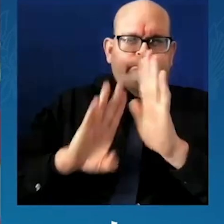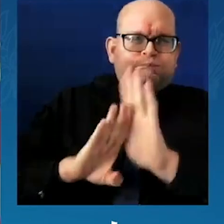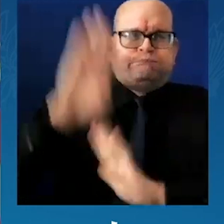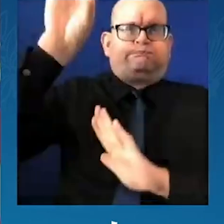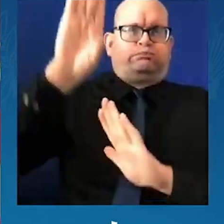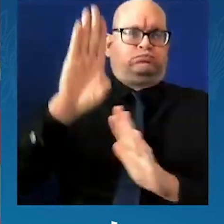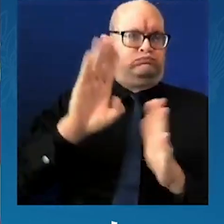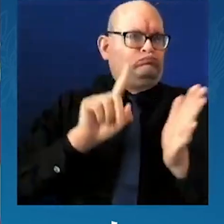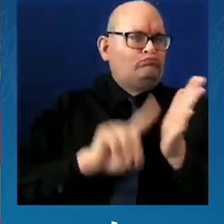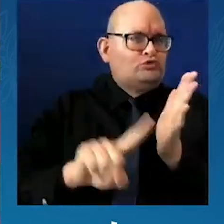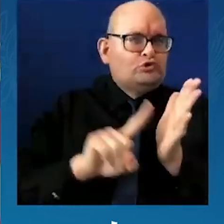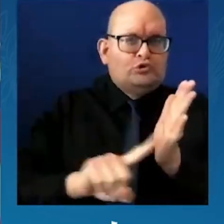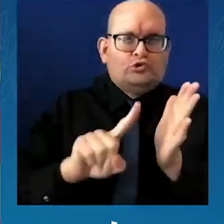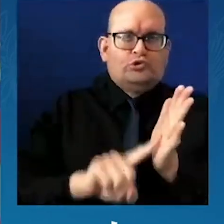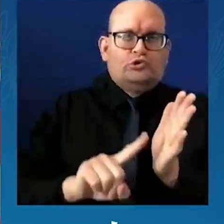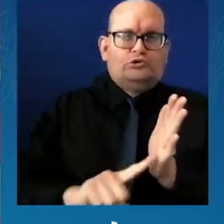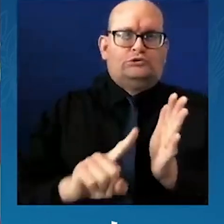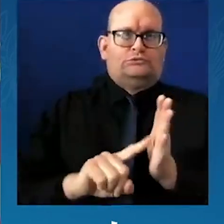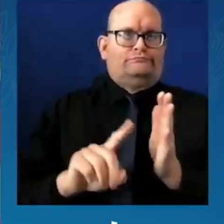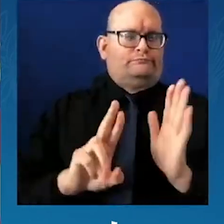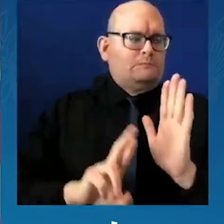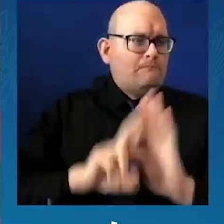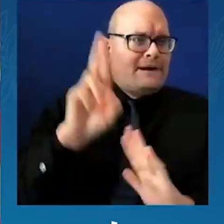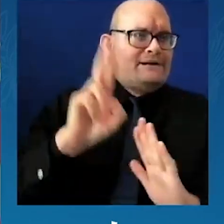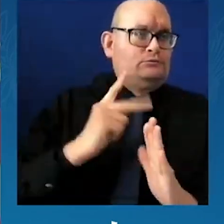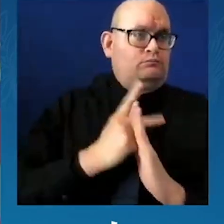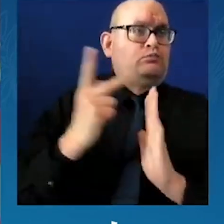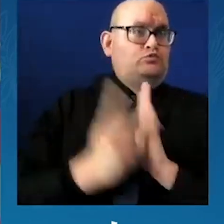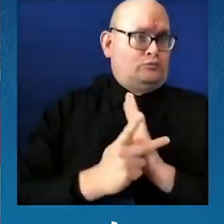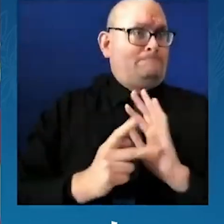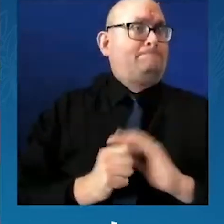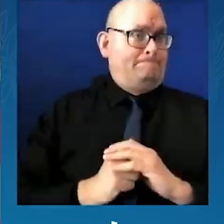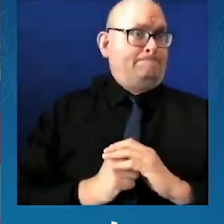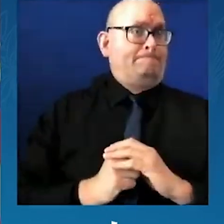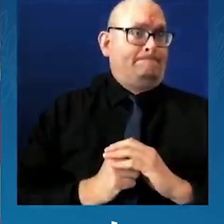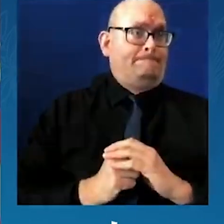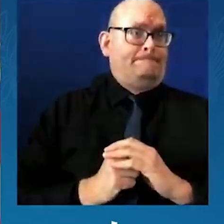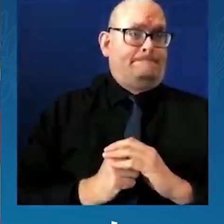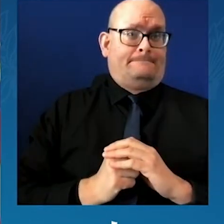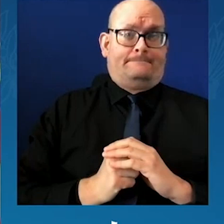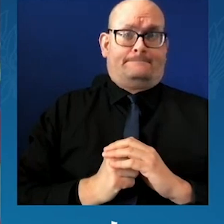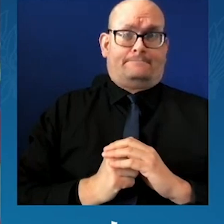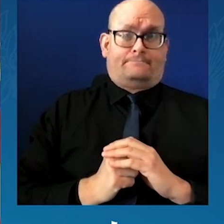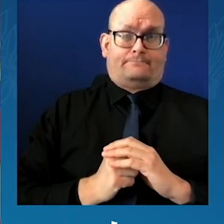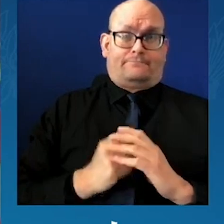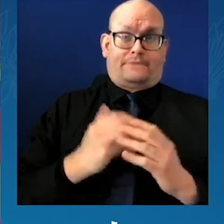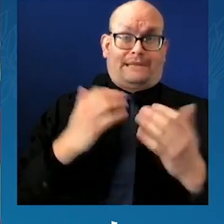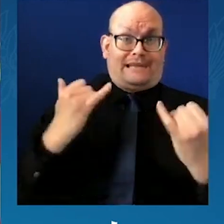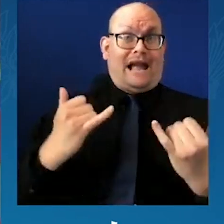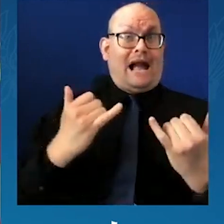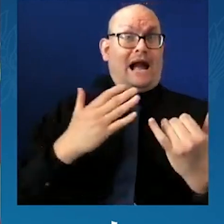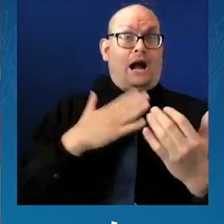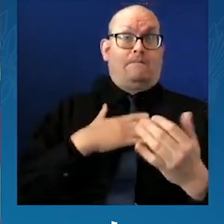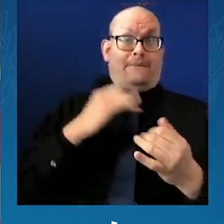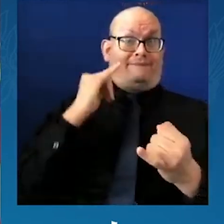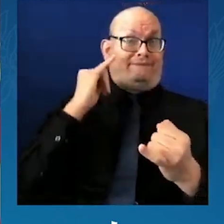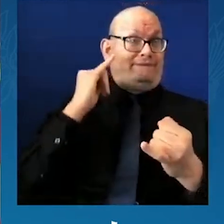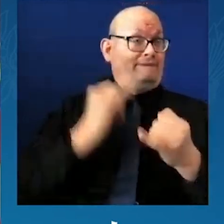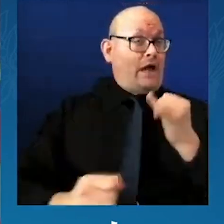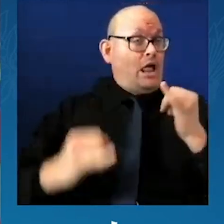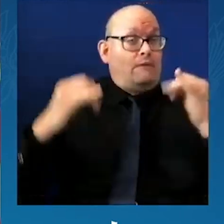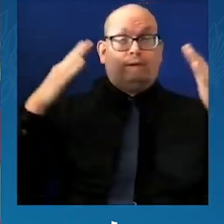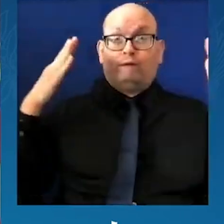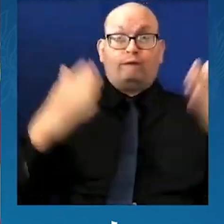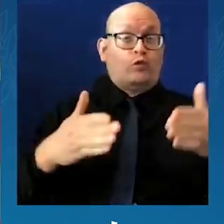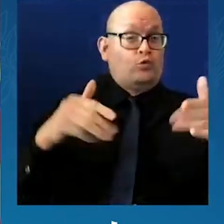space, which brings me then to our final area of focus, establishing rules for